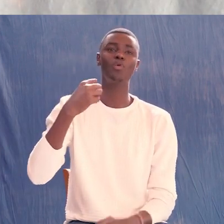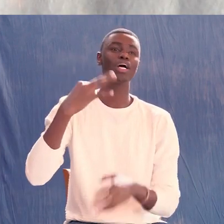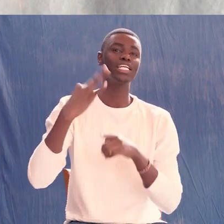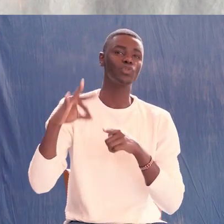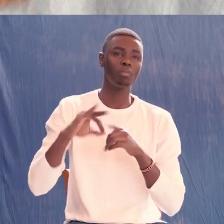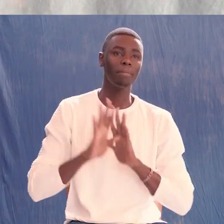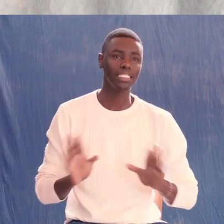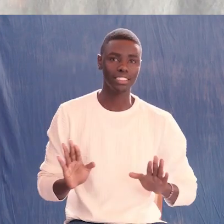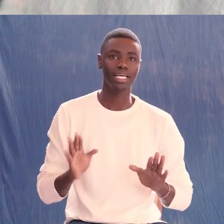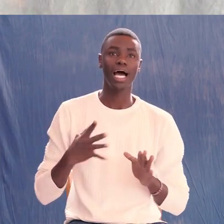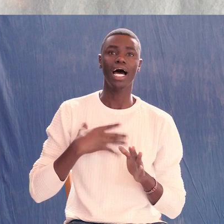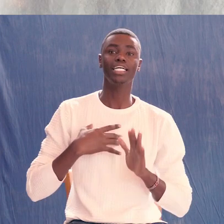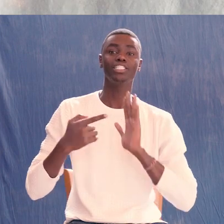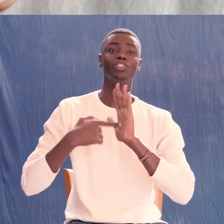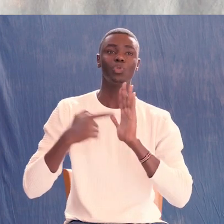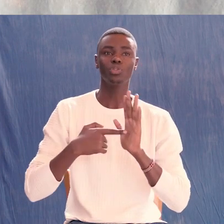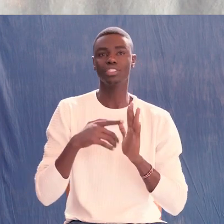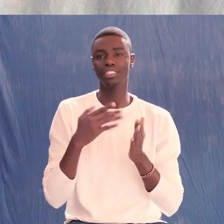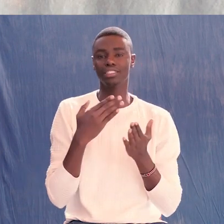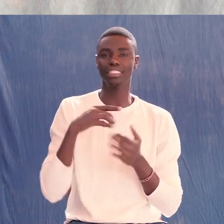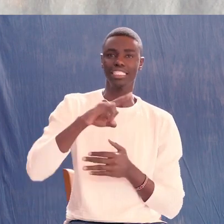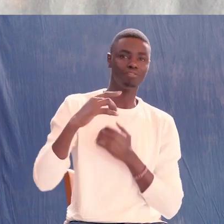it reflects upon you somehow.